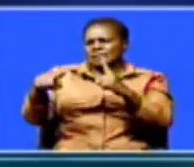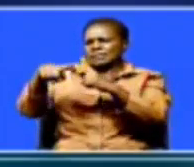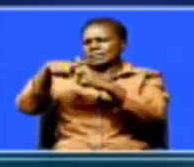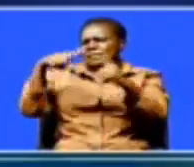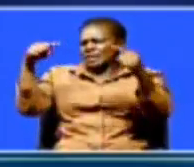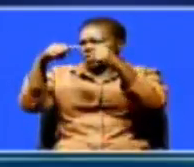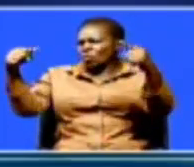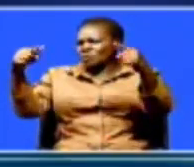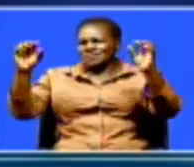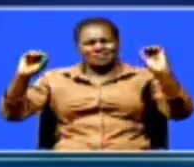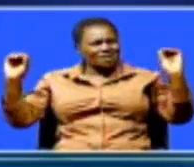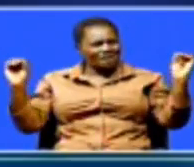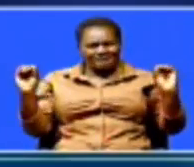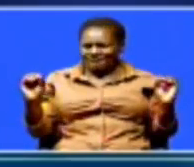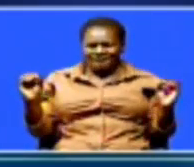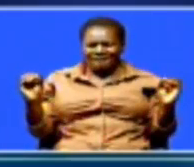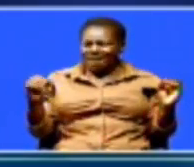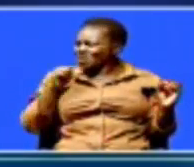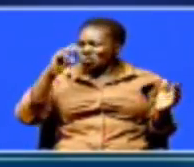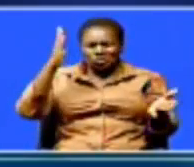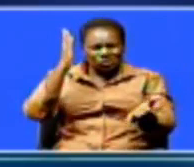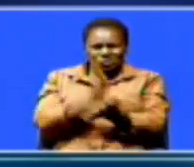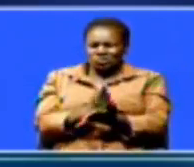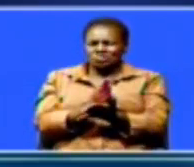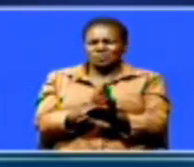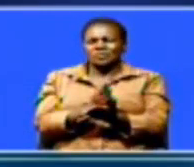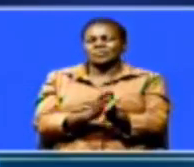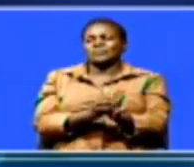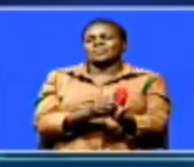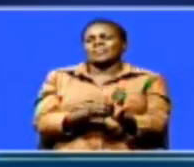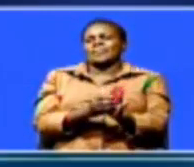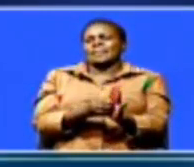the opposition. That is not it. So